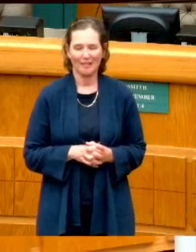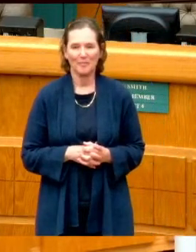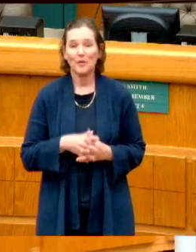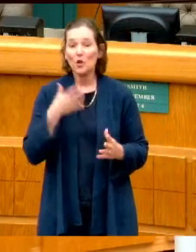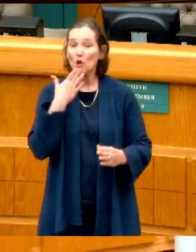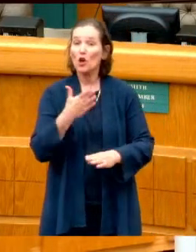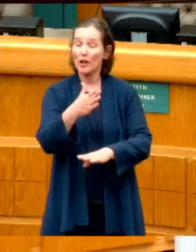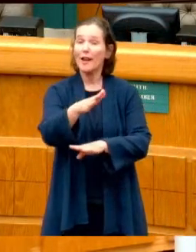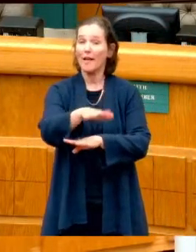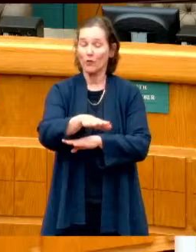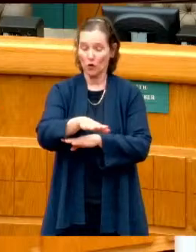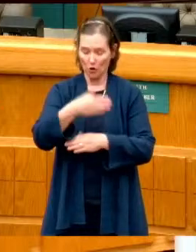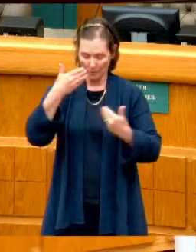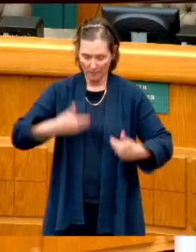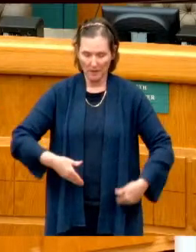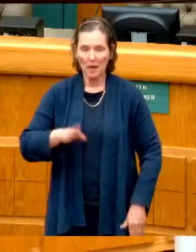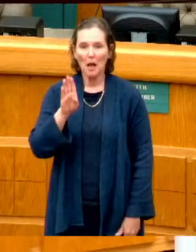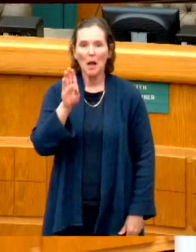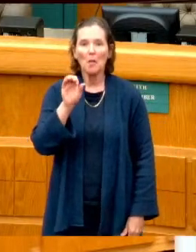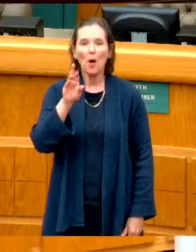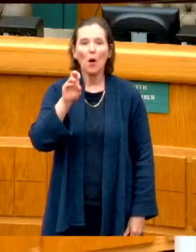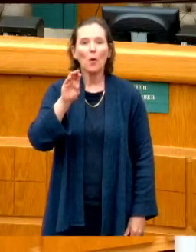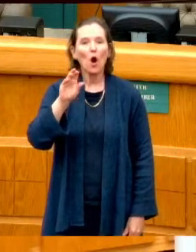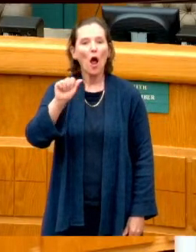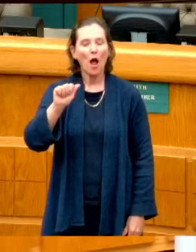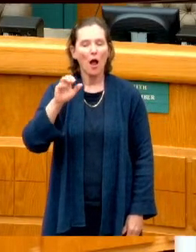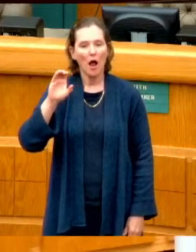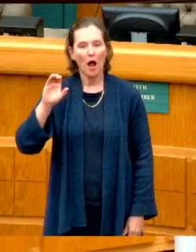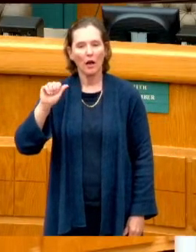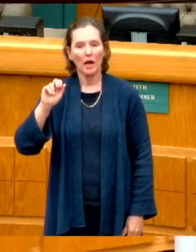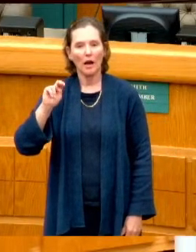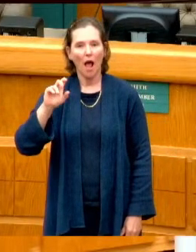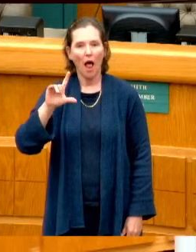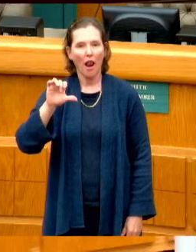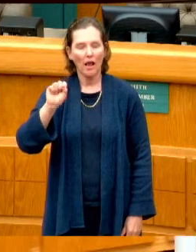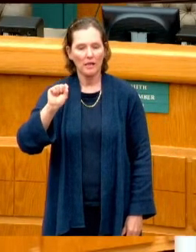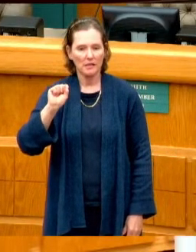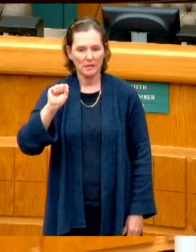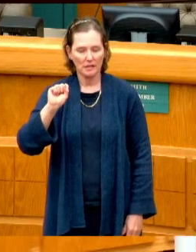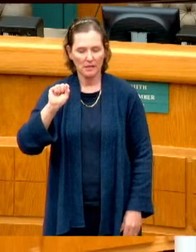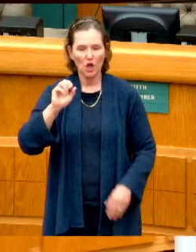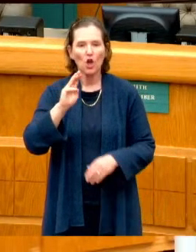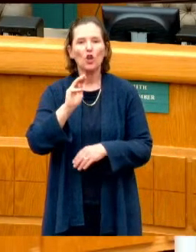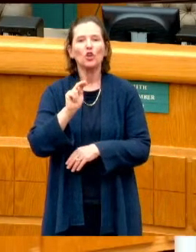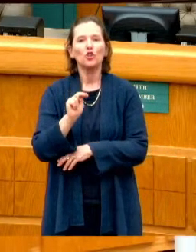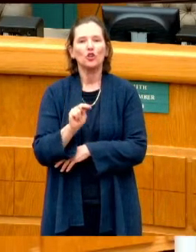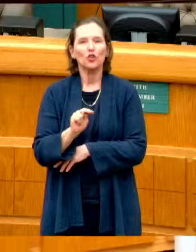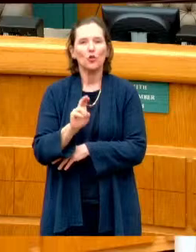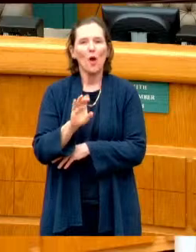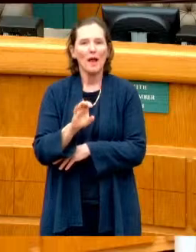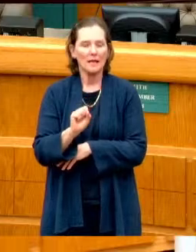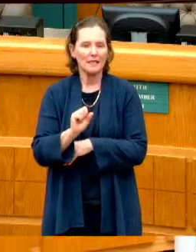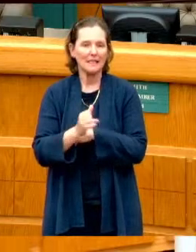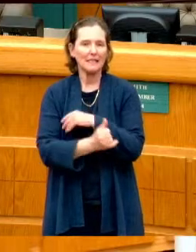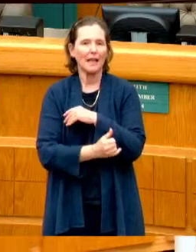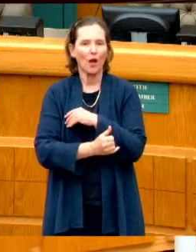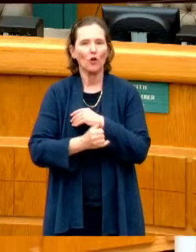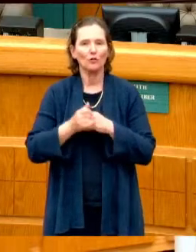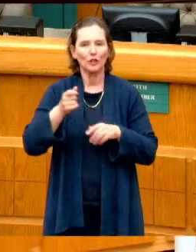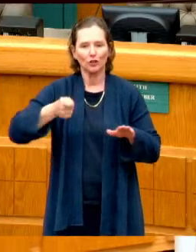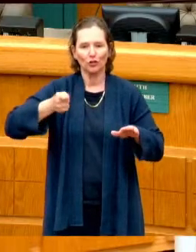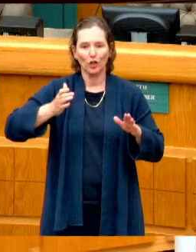Good afternoon, Barbara Canales, Nueces County Judge. It's been an incredible week. It's been an incredible